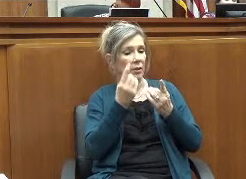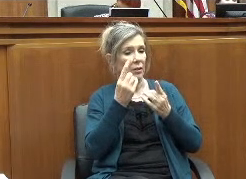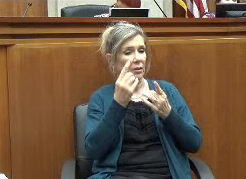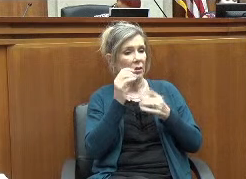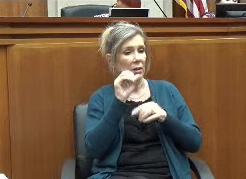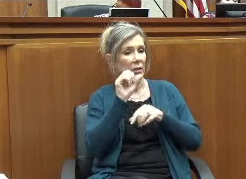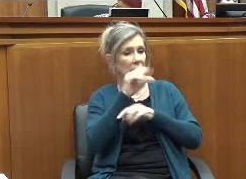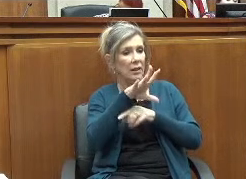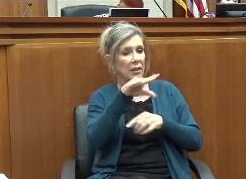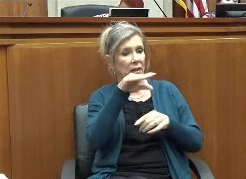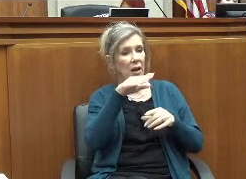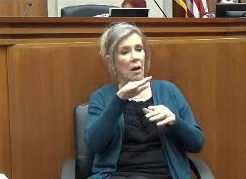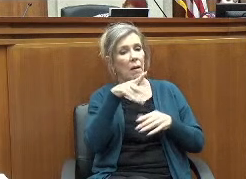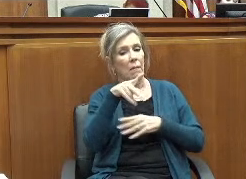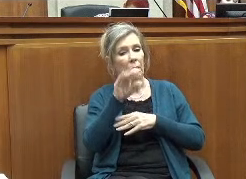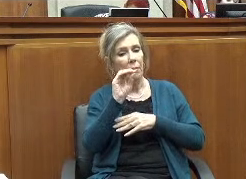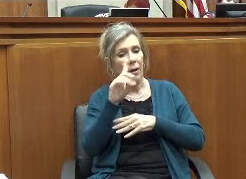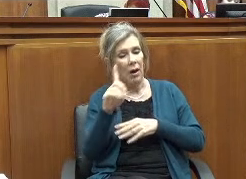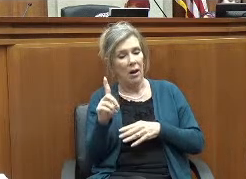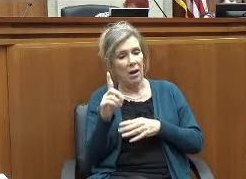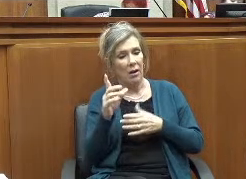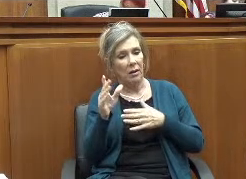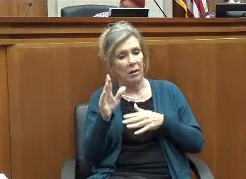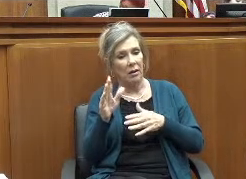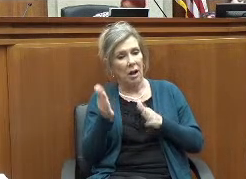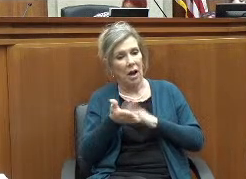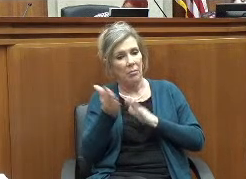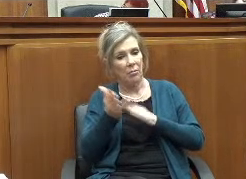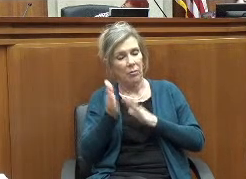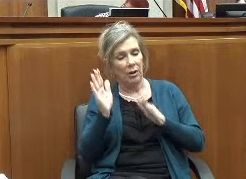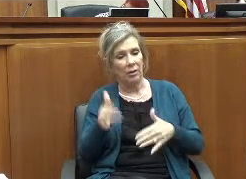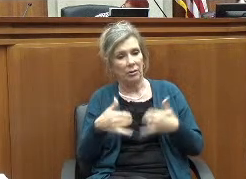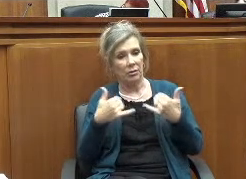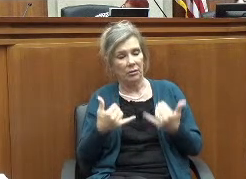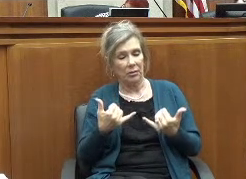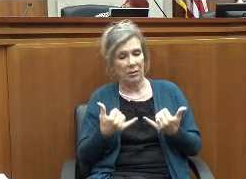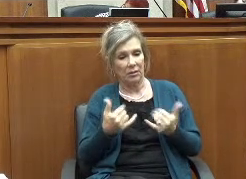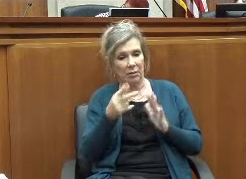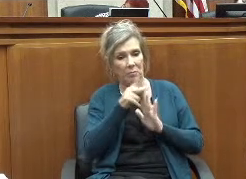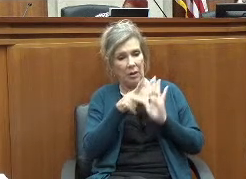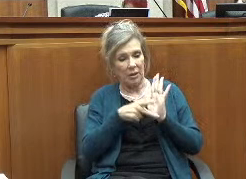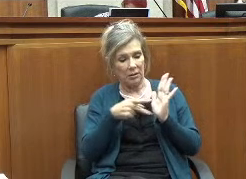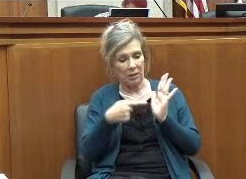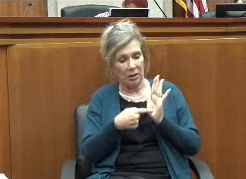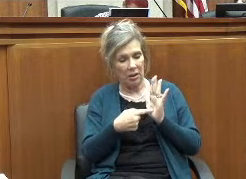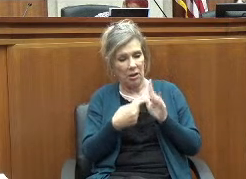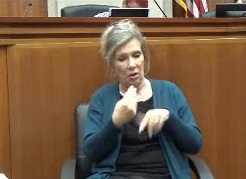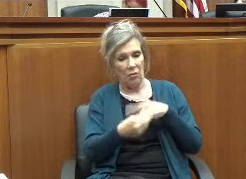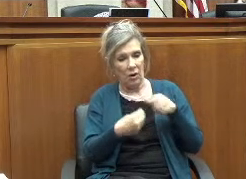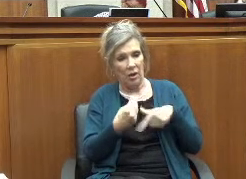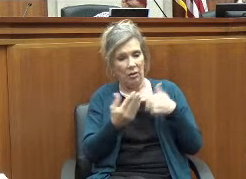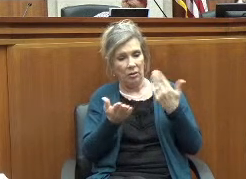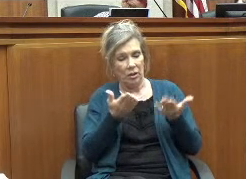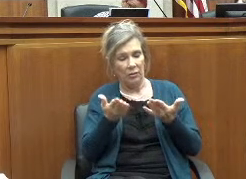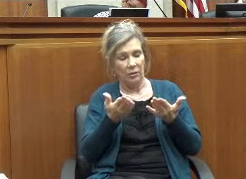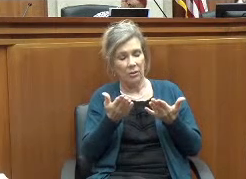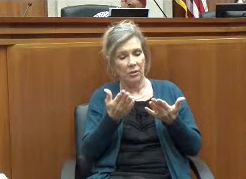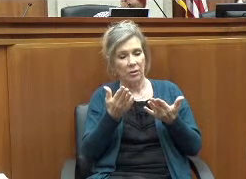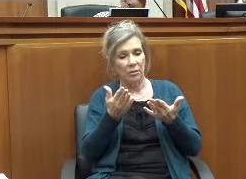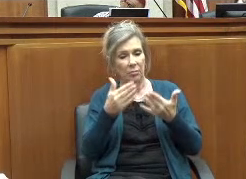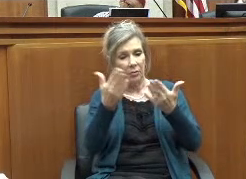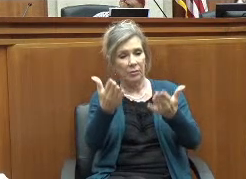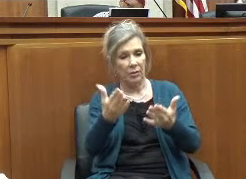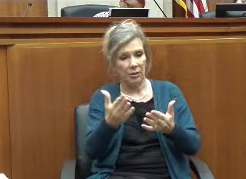pod operators the existing policy around service provision for students with IEPs,